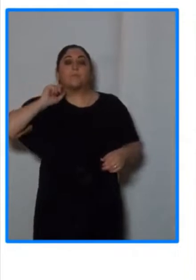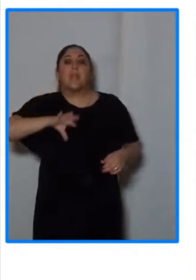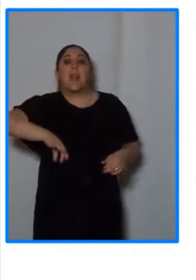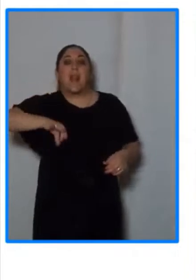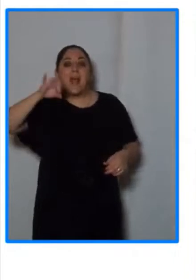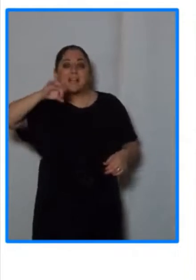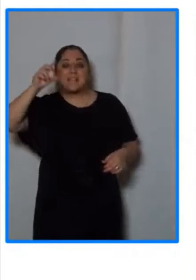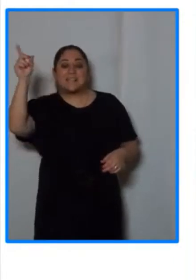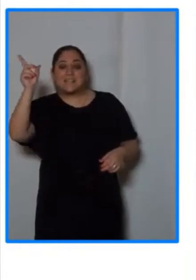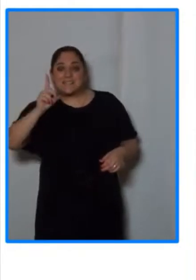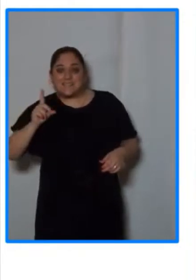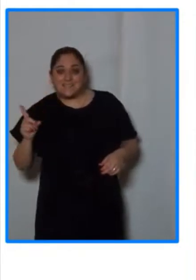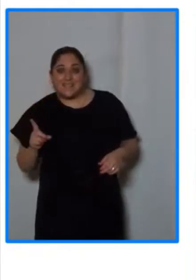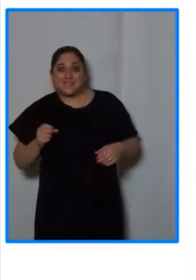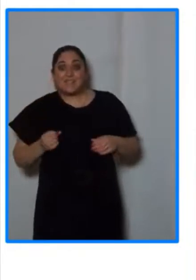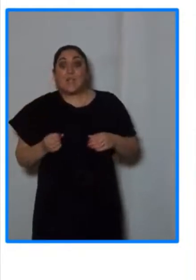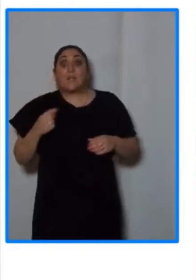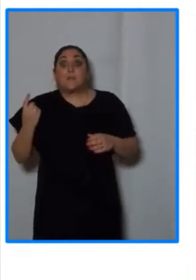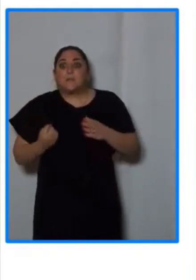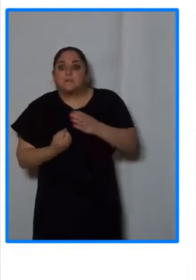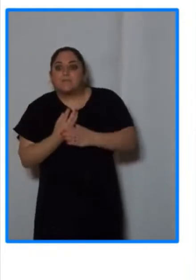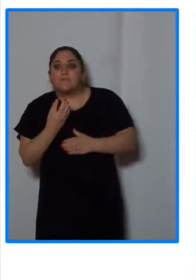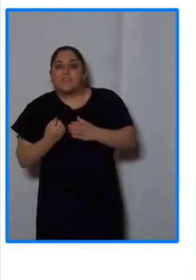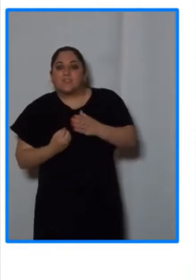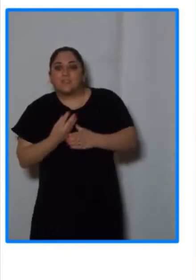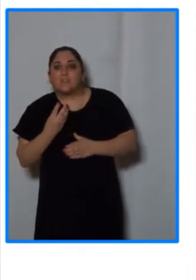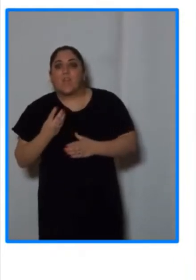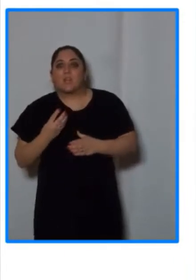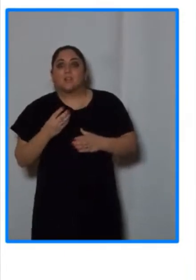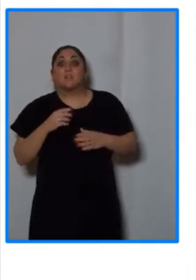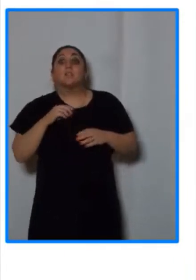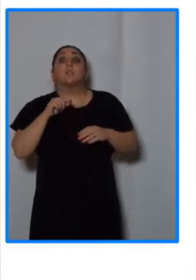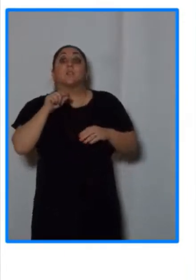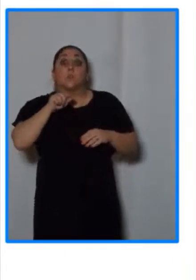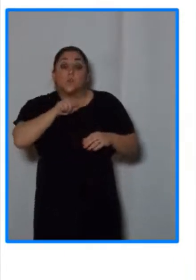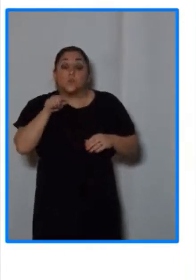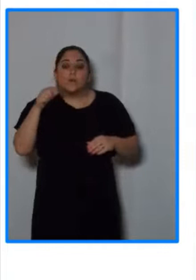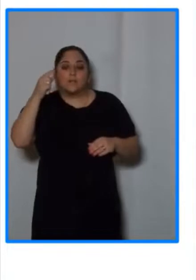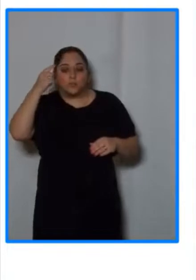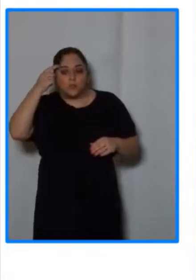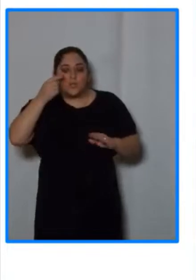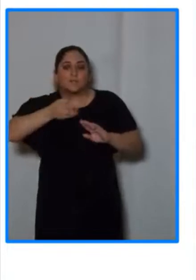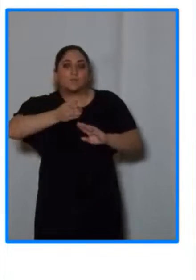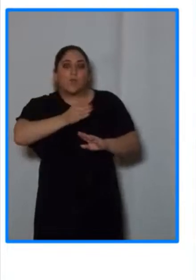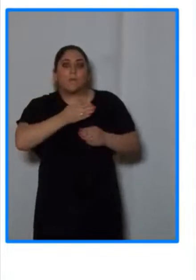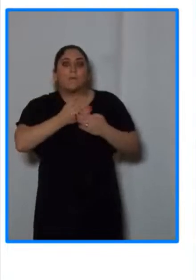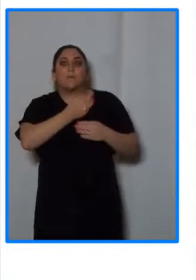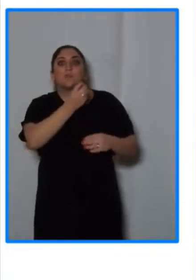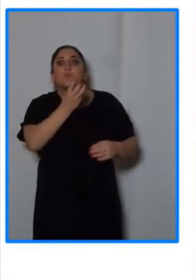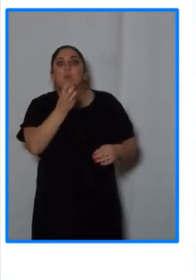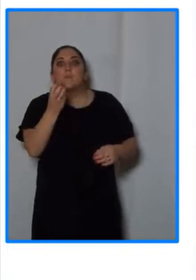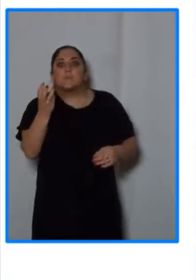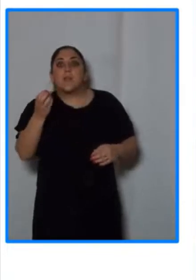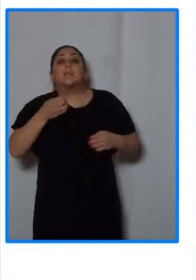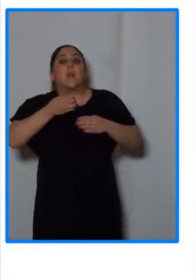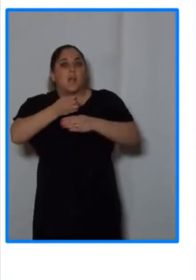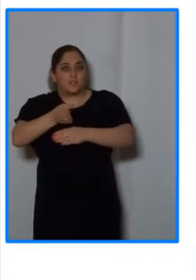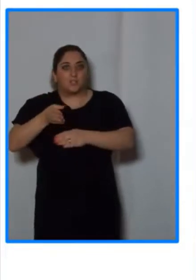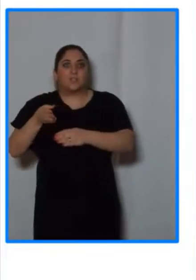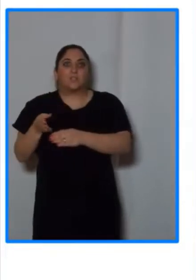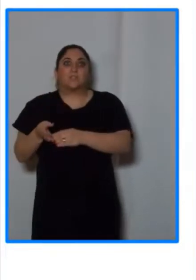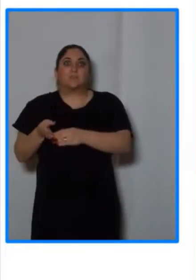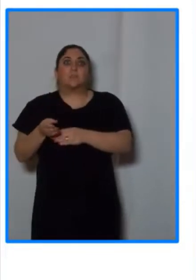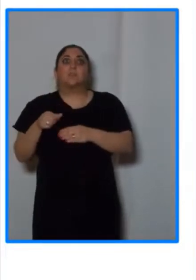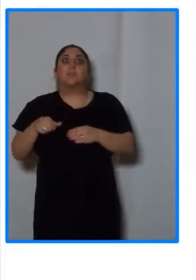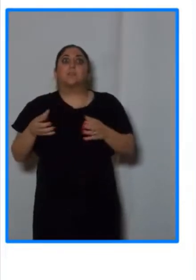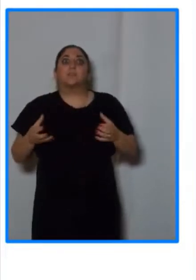designers, developers, and content creators make that may cause a website to be inaccessible. So in its core, accessibility is all about